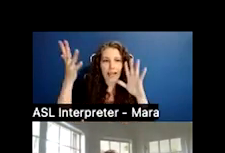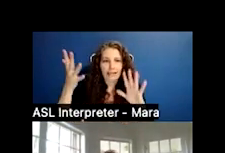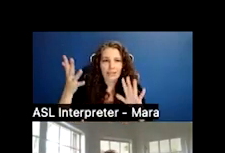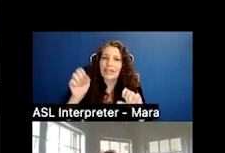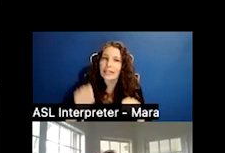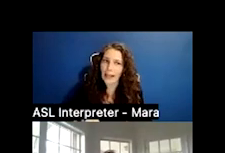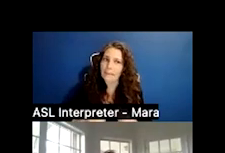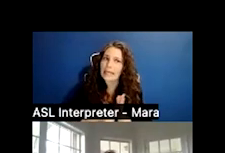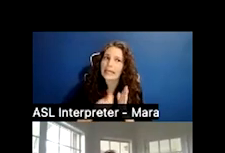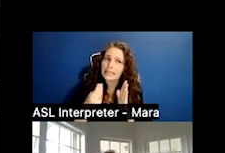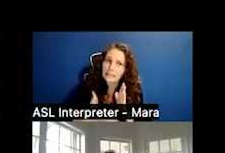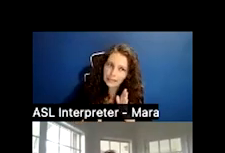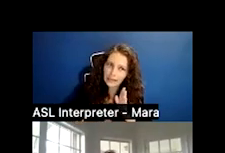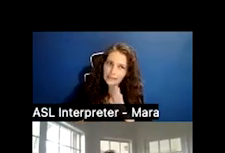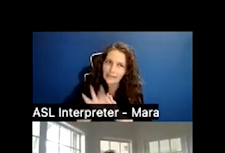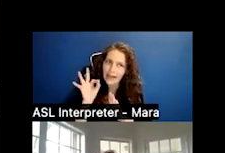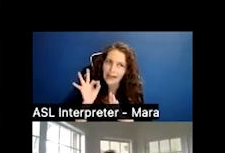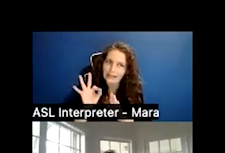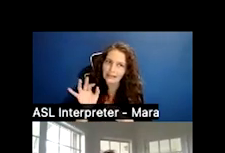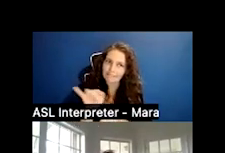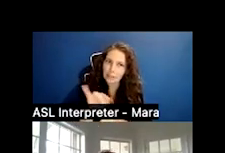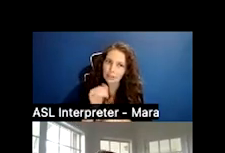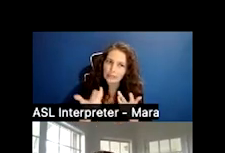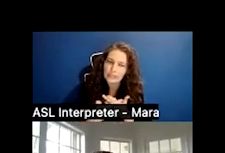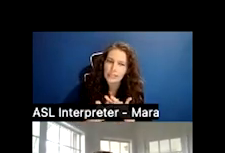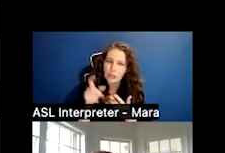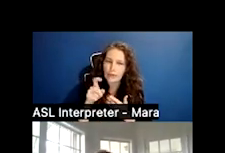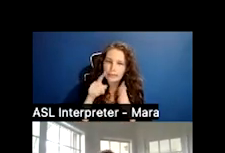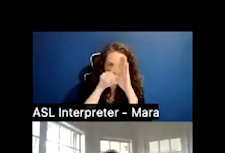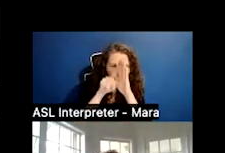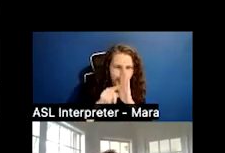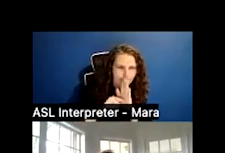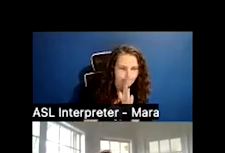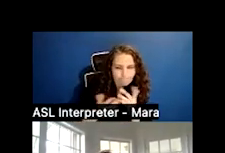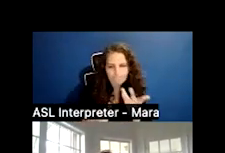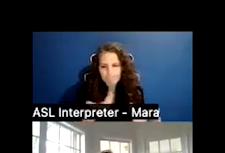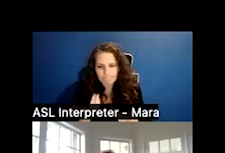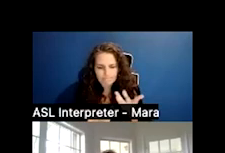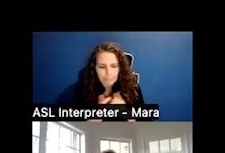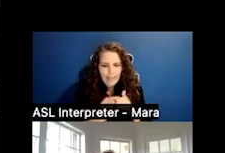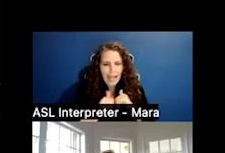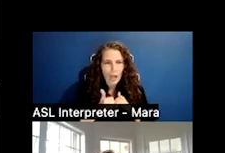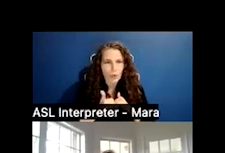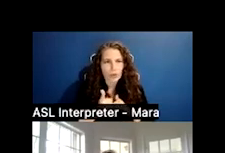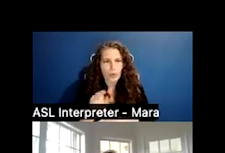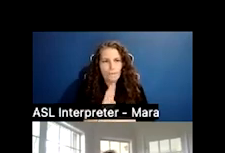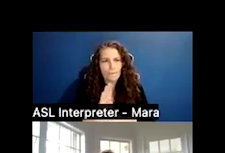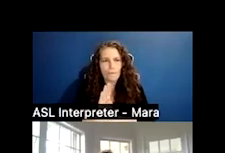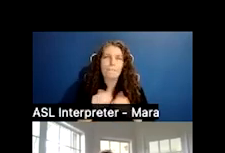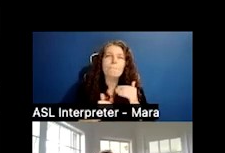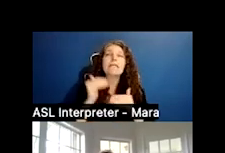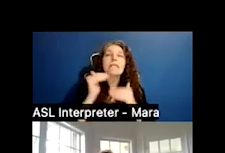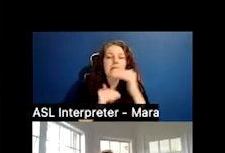so I think we're going to have to start looking at how we build to make it more resilient. We're putting these